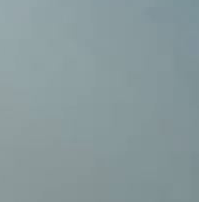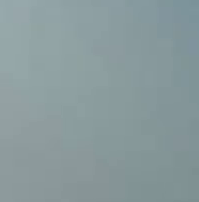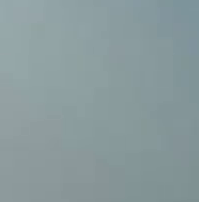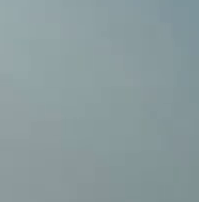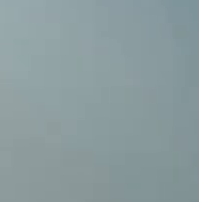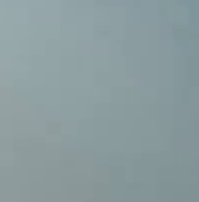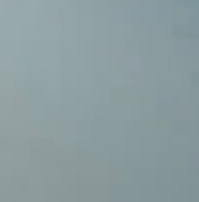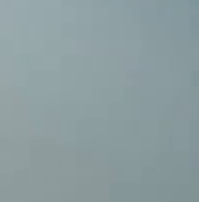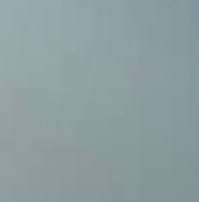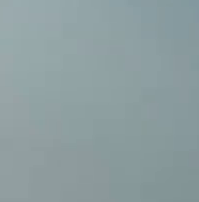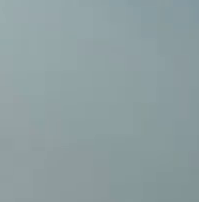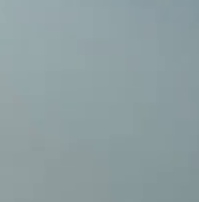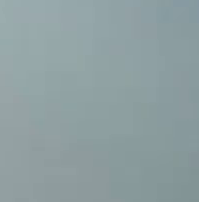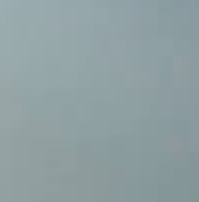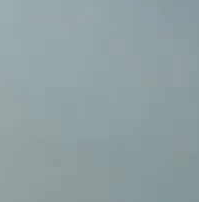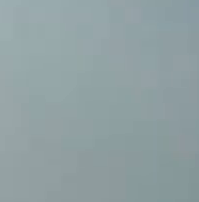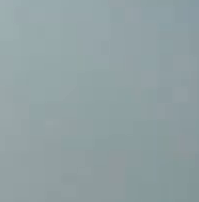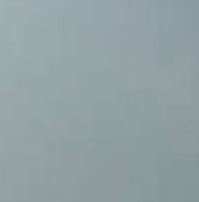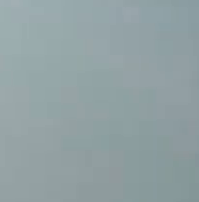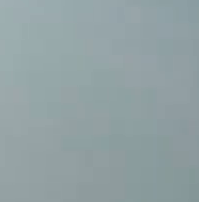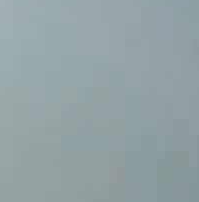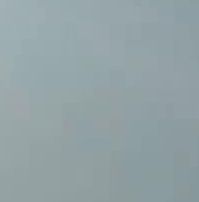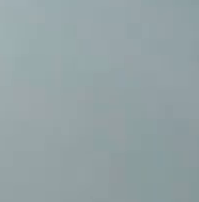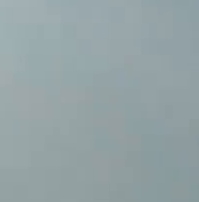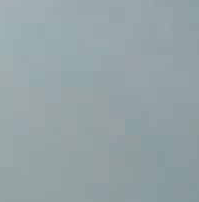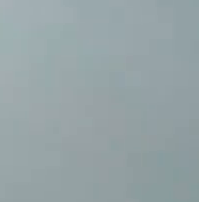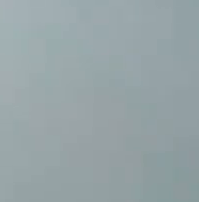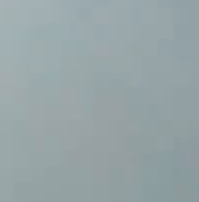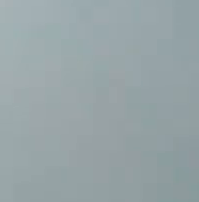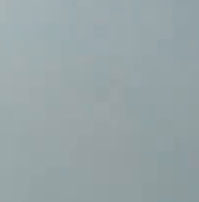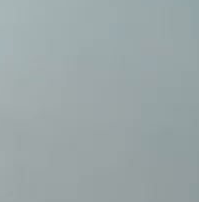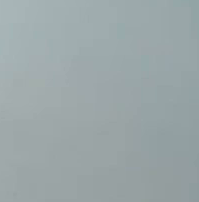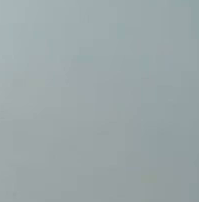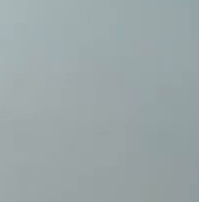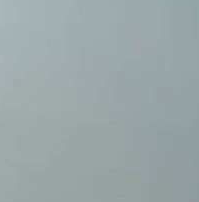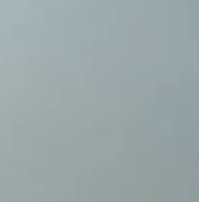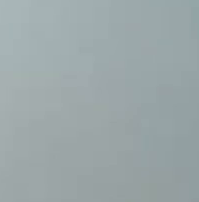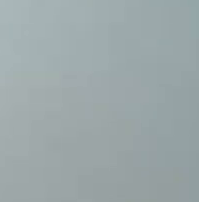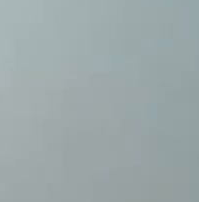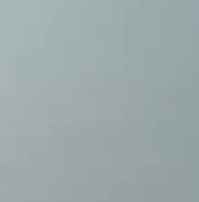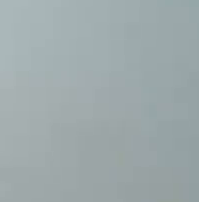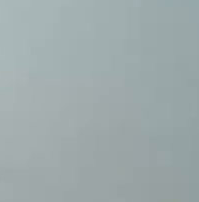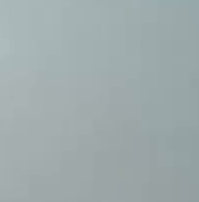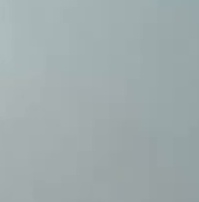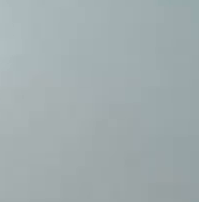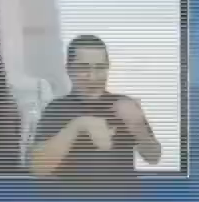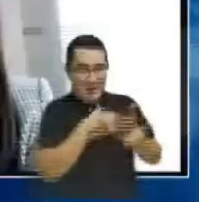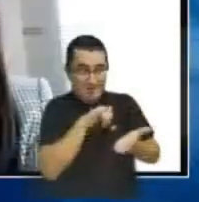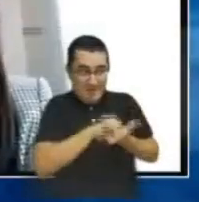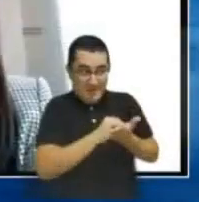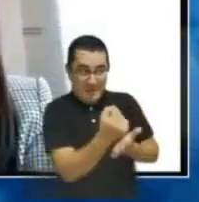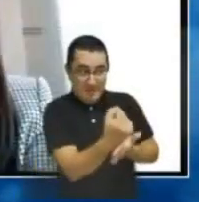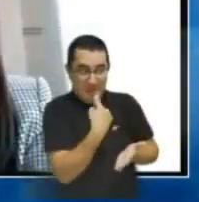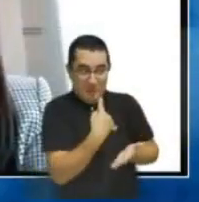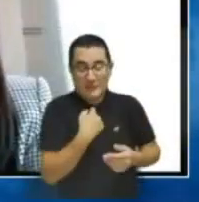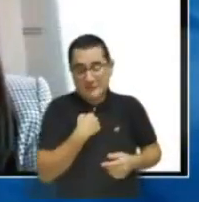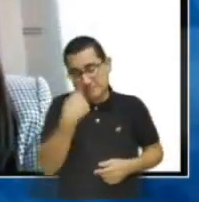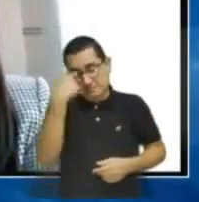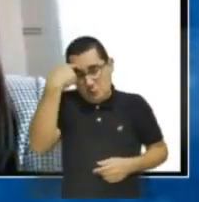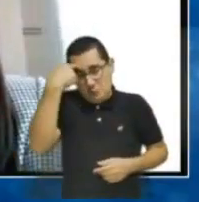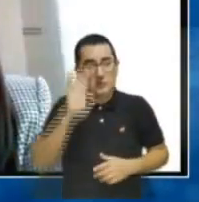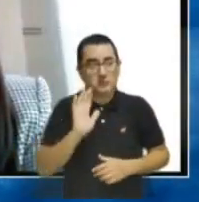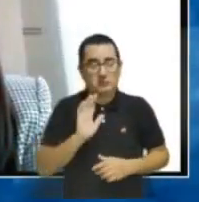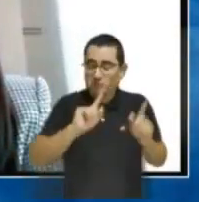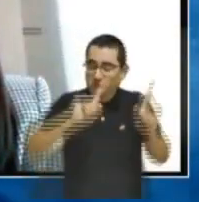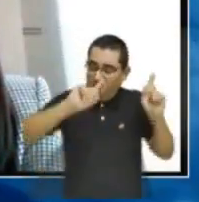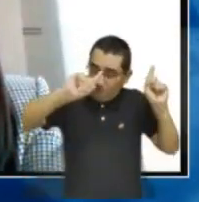Right. Well, thank you very much. Very quickly. mean, following the very same concern, I guess that for all of us, it'd be the question. And to say